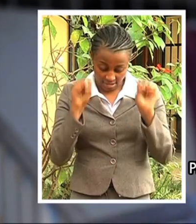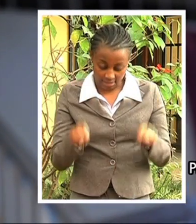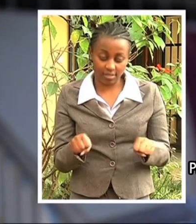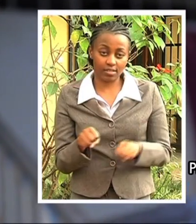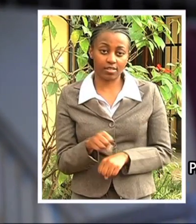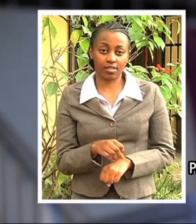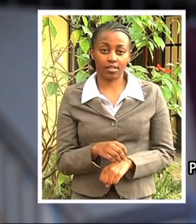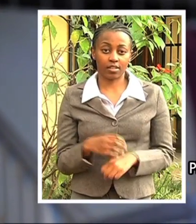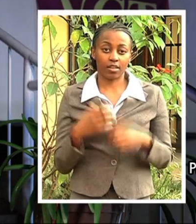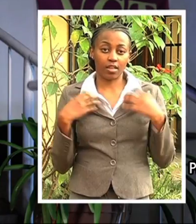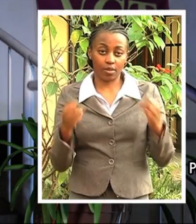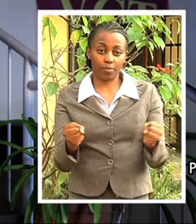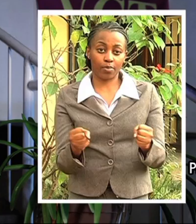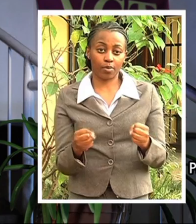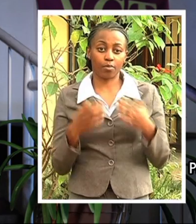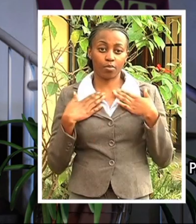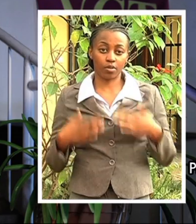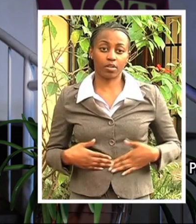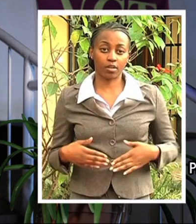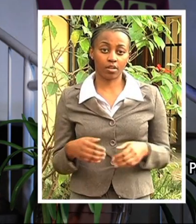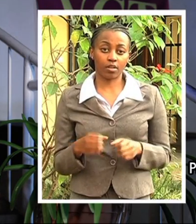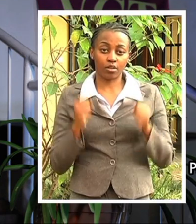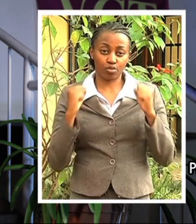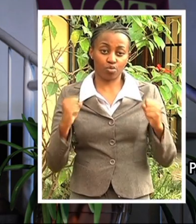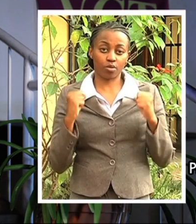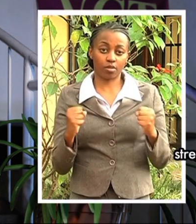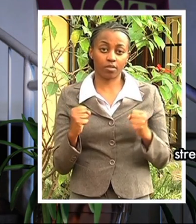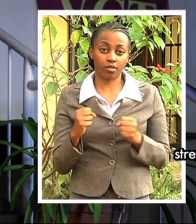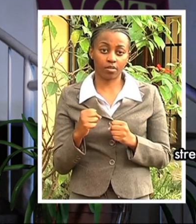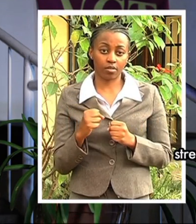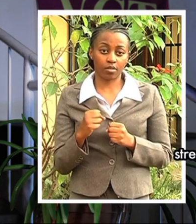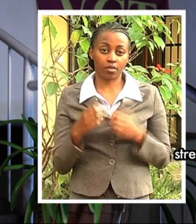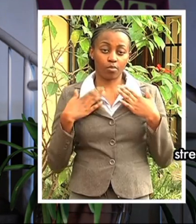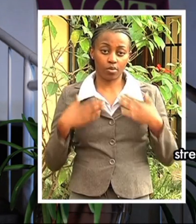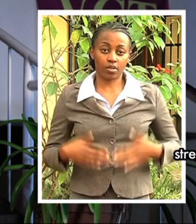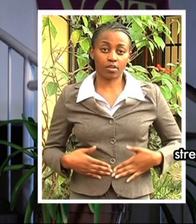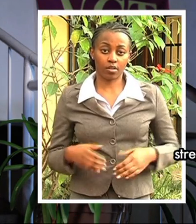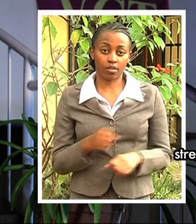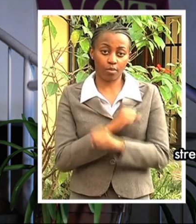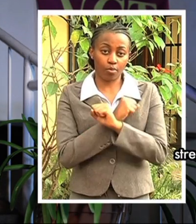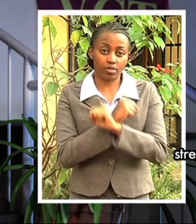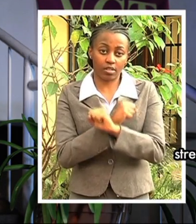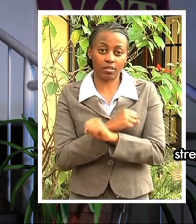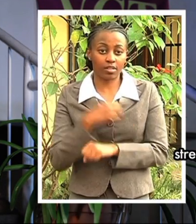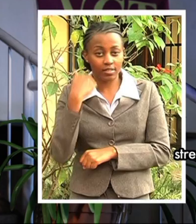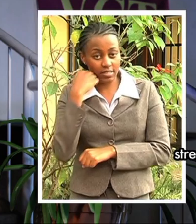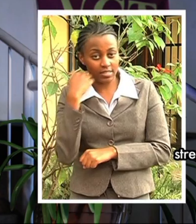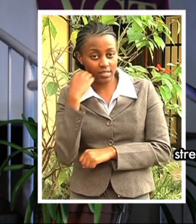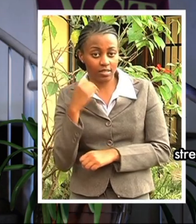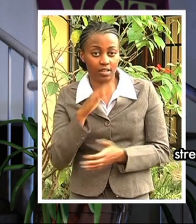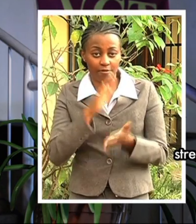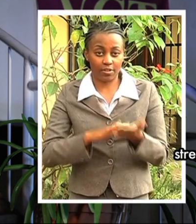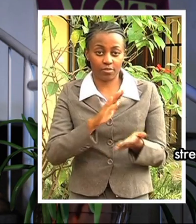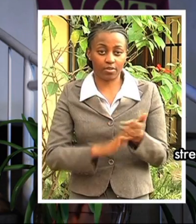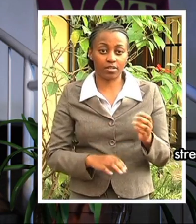is important, is also necessary to strengthen your body muscles, also to enhance